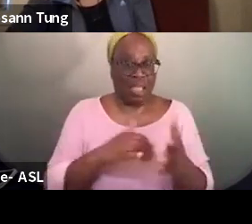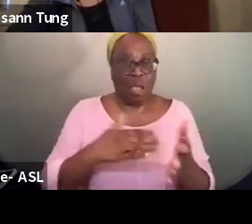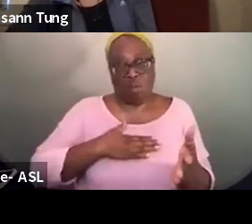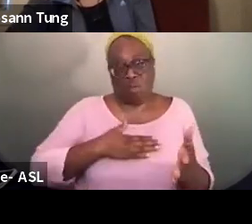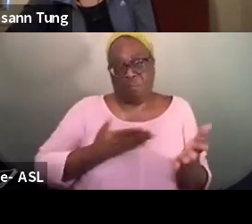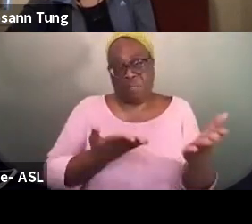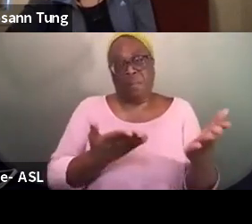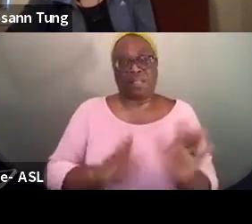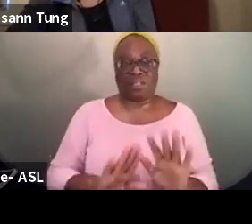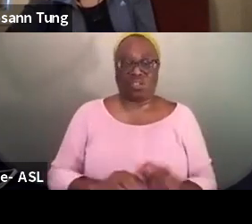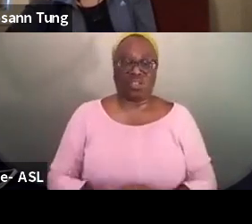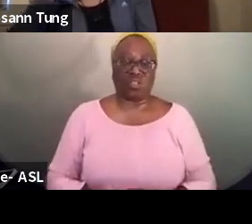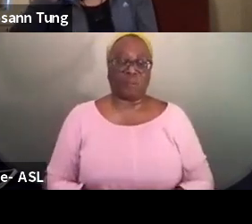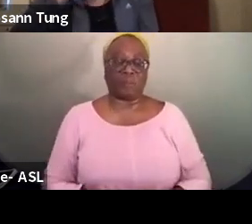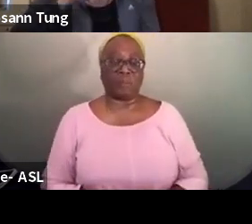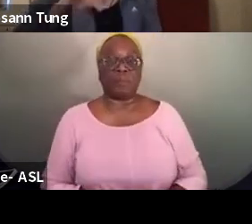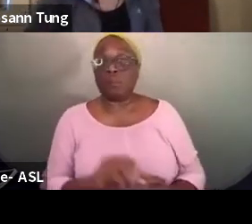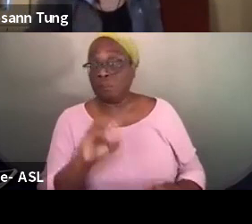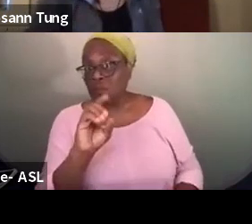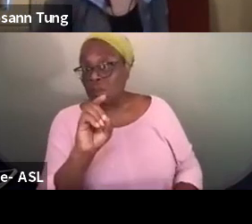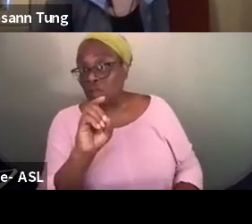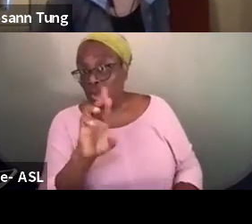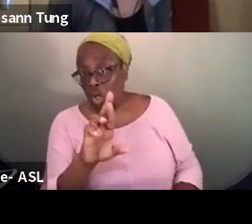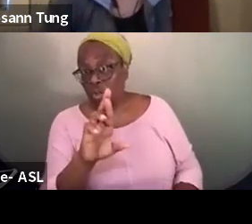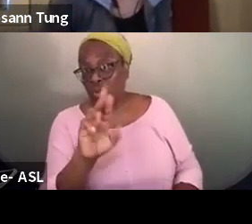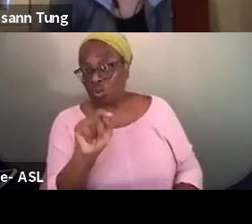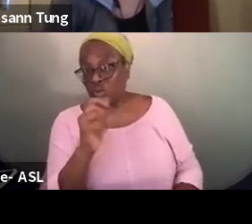Thank you. Dr. Tung?